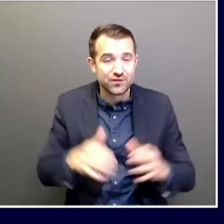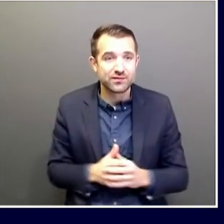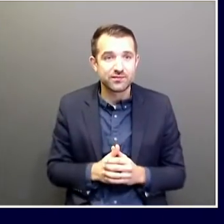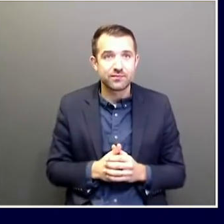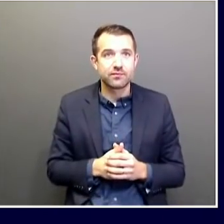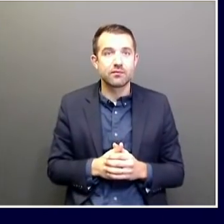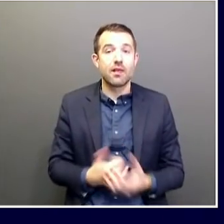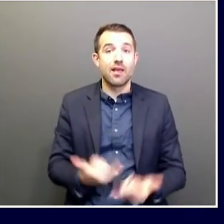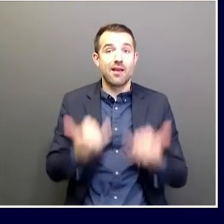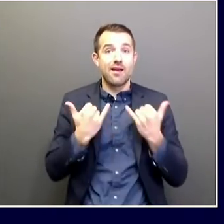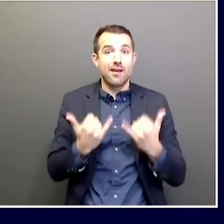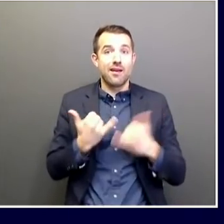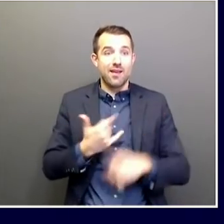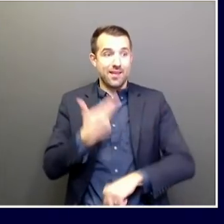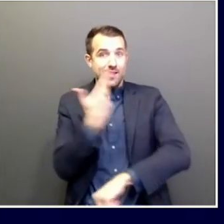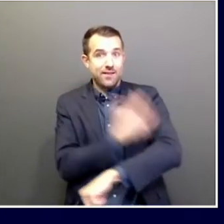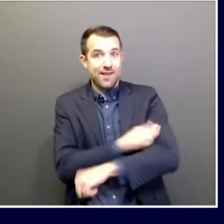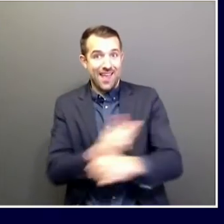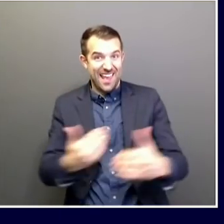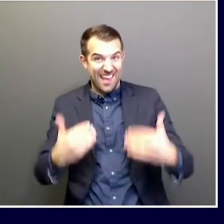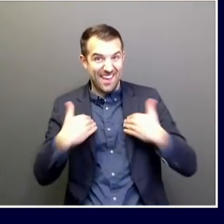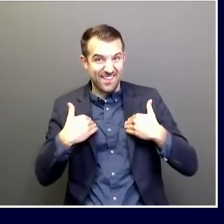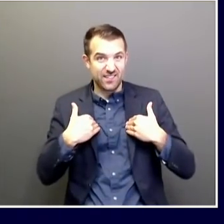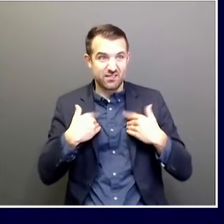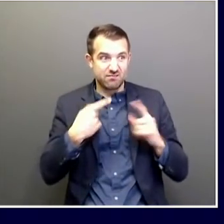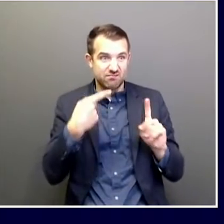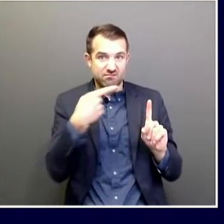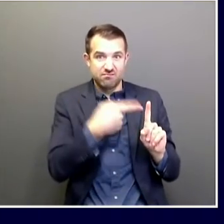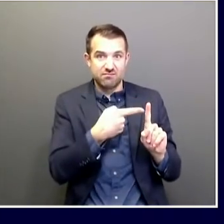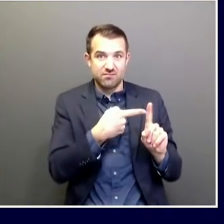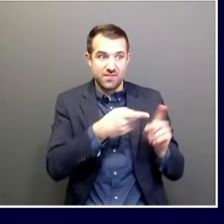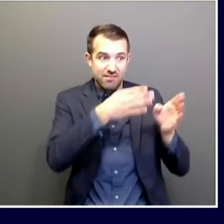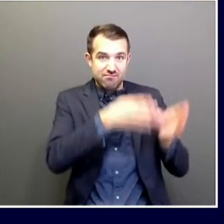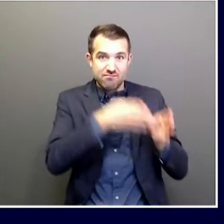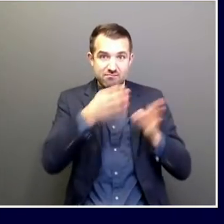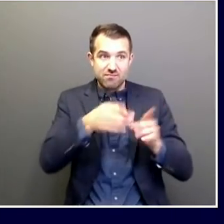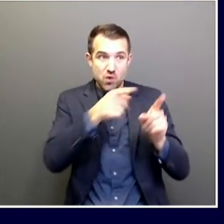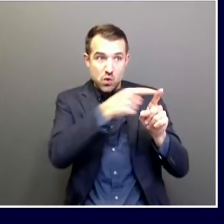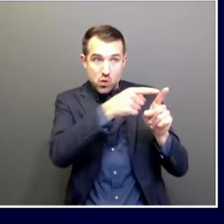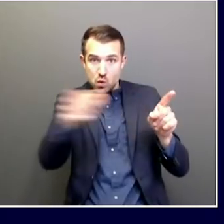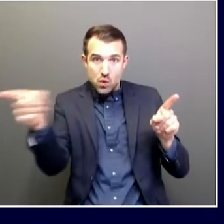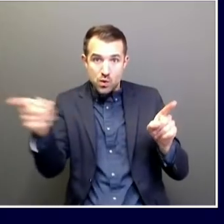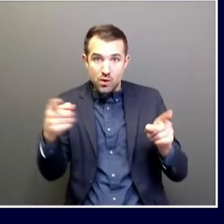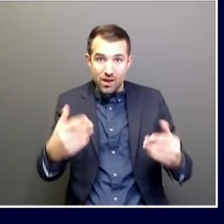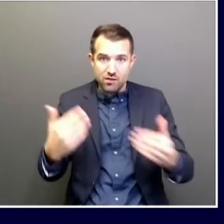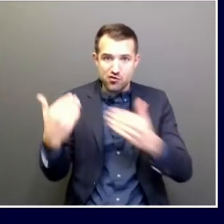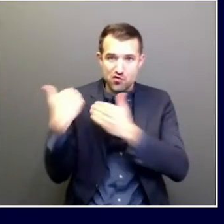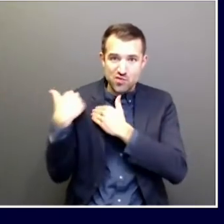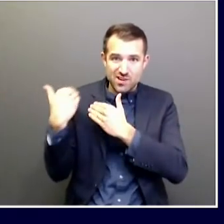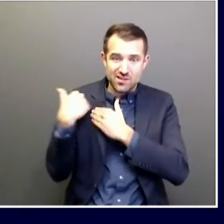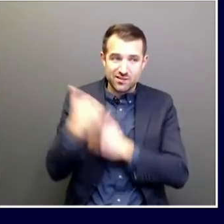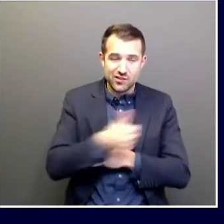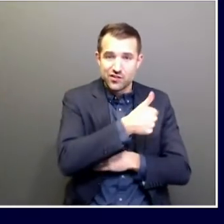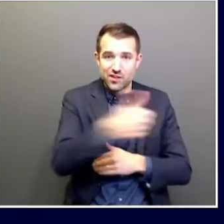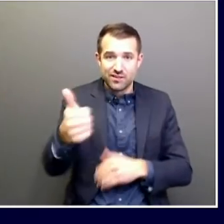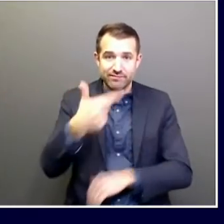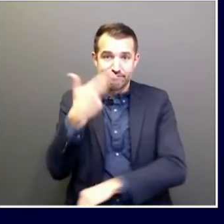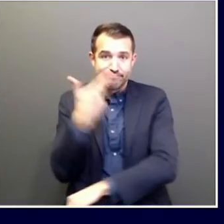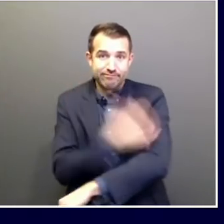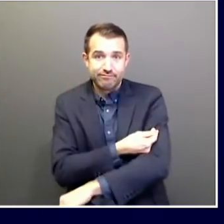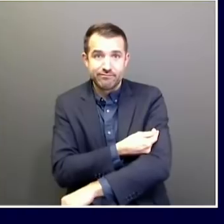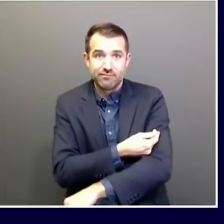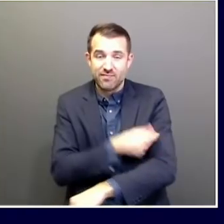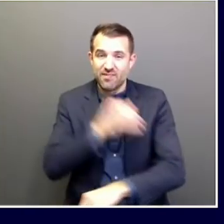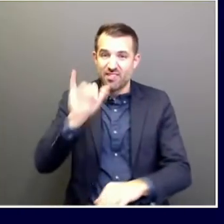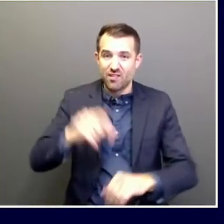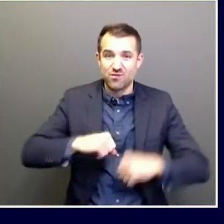from a public policy responsibility to an individual responsibility. That said, again, we'll continue to work on our protocols. We'll continue to work with our hospitals